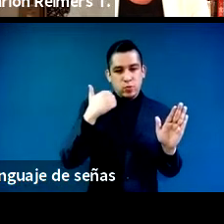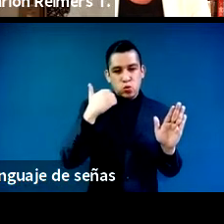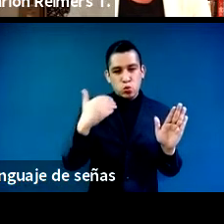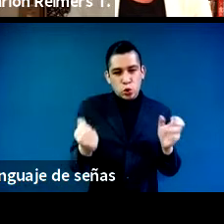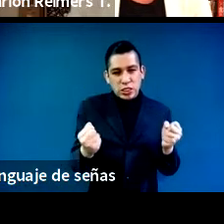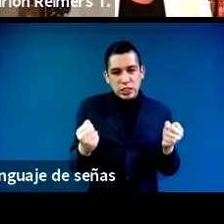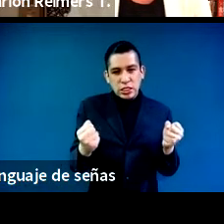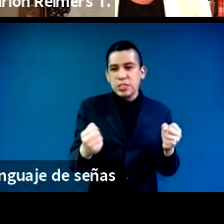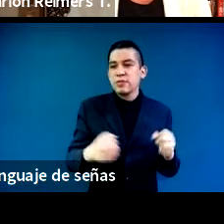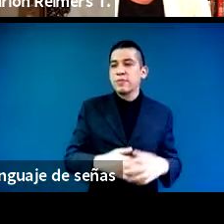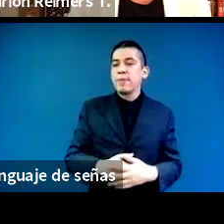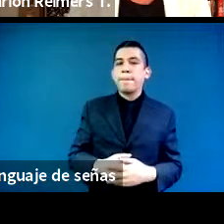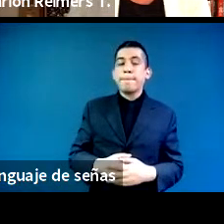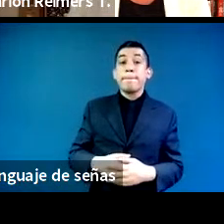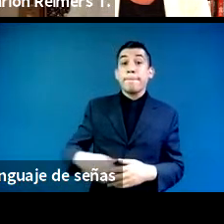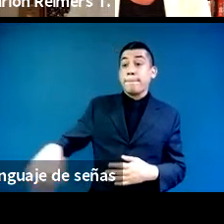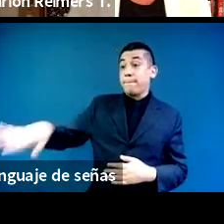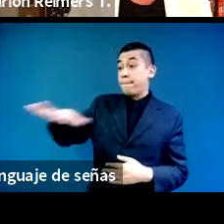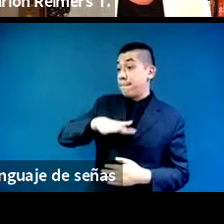to tackle